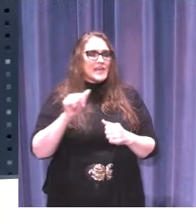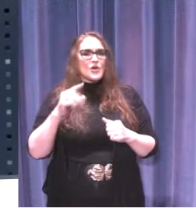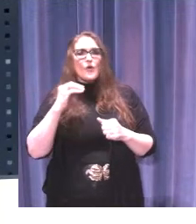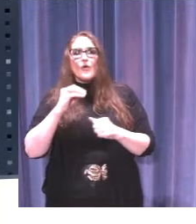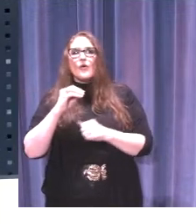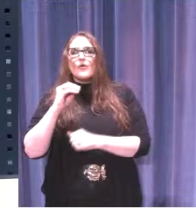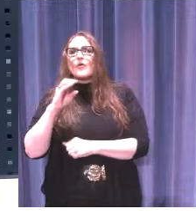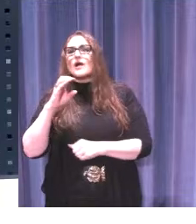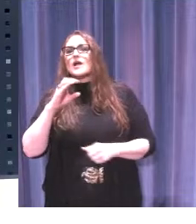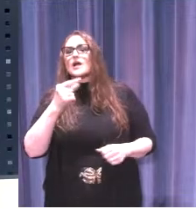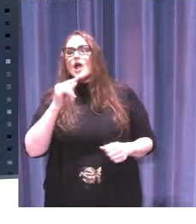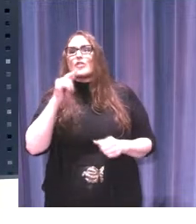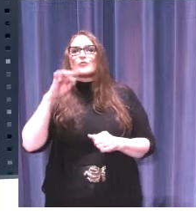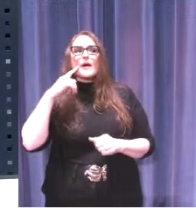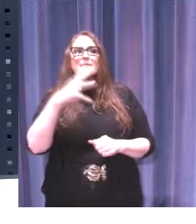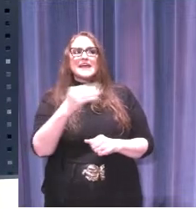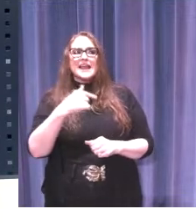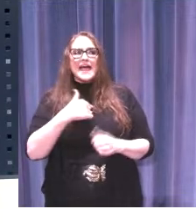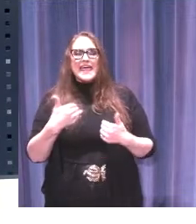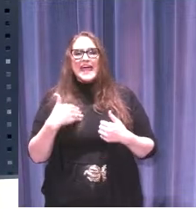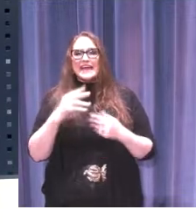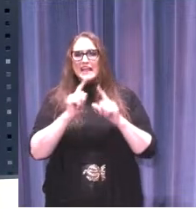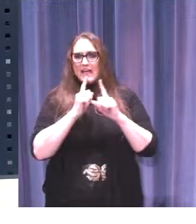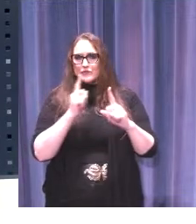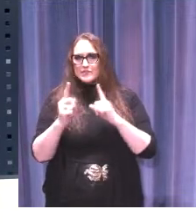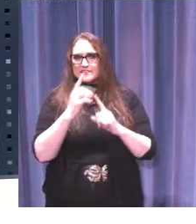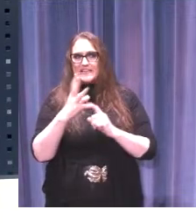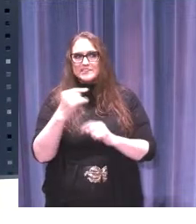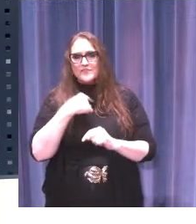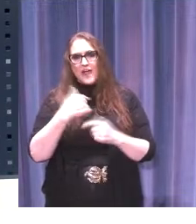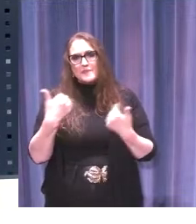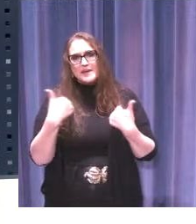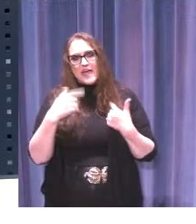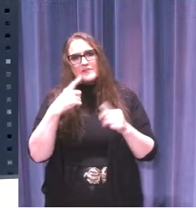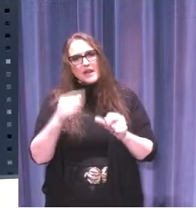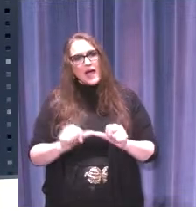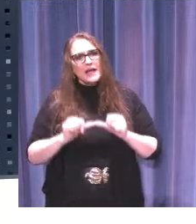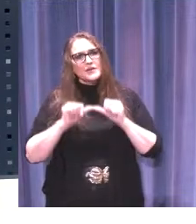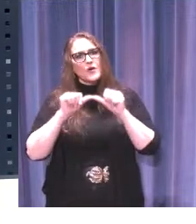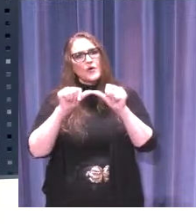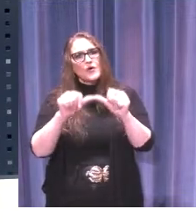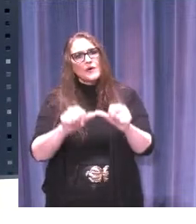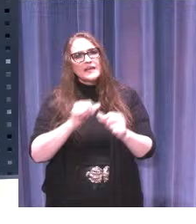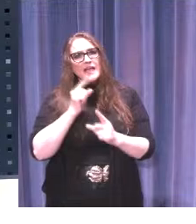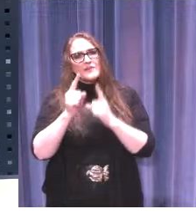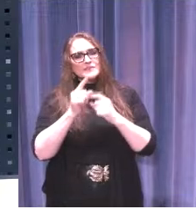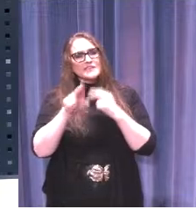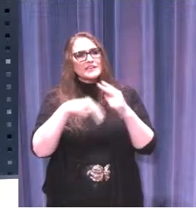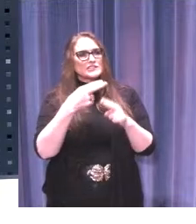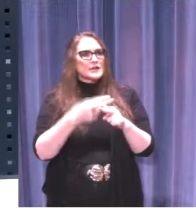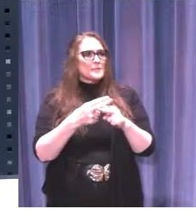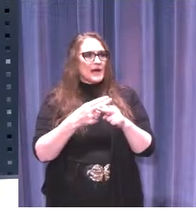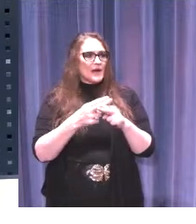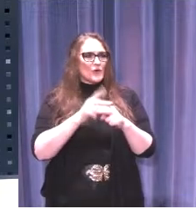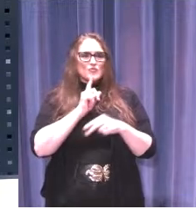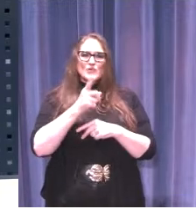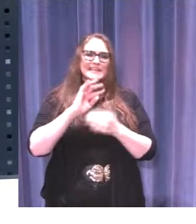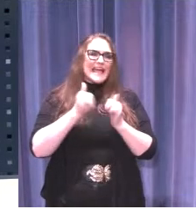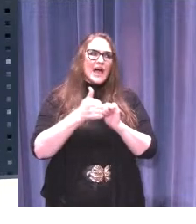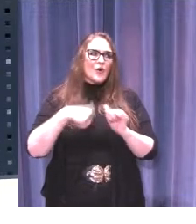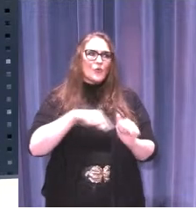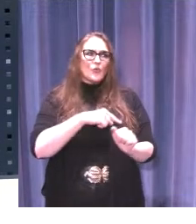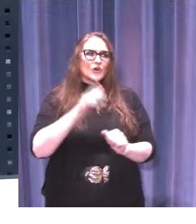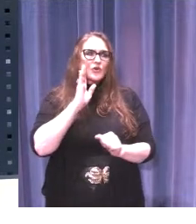had a conversation, and have been having an ongoing conversation about really how we're